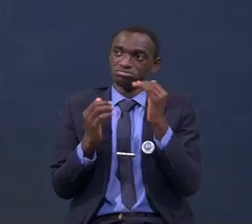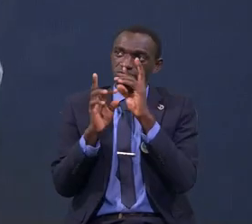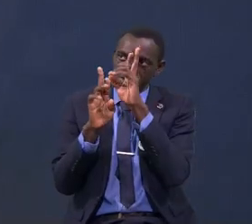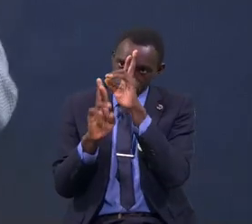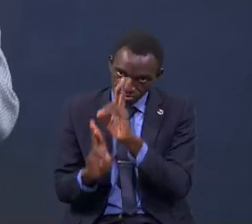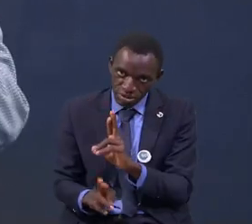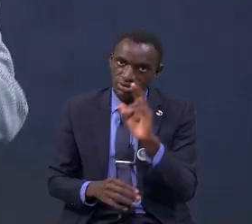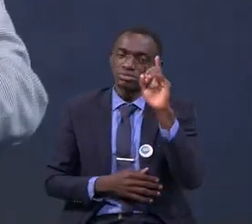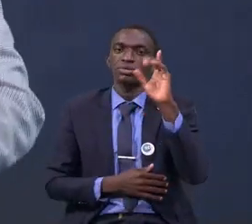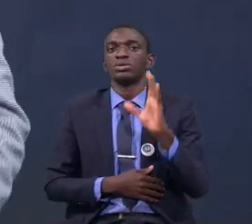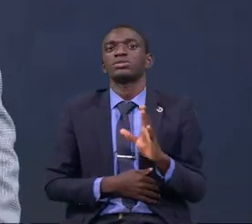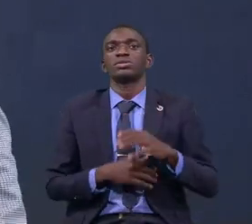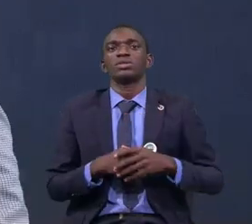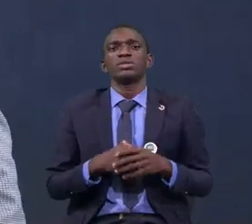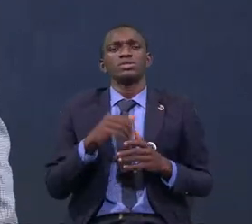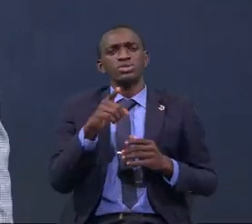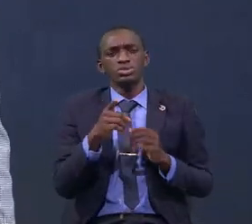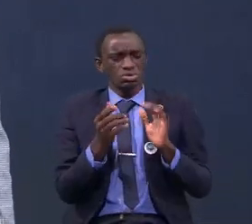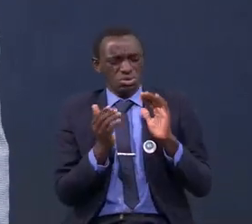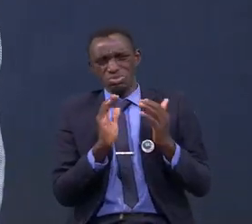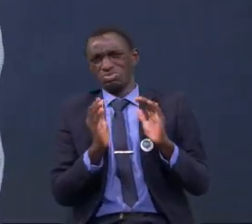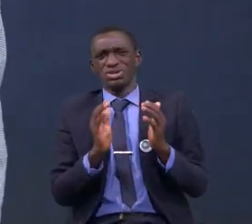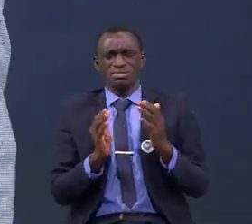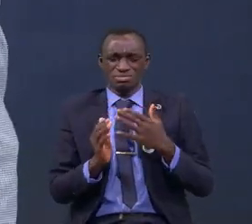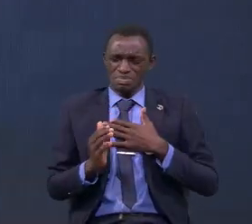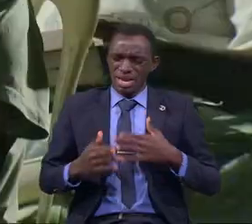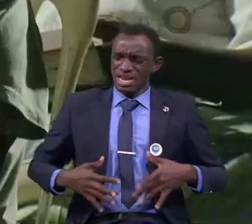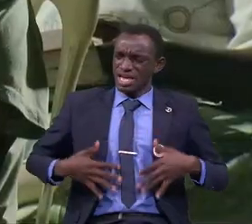And also compare your life with even those angels.